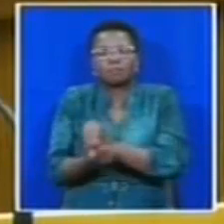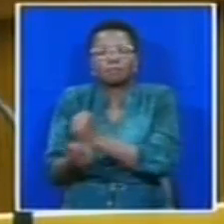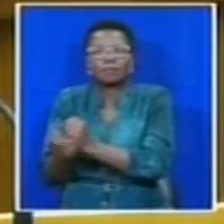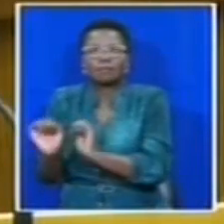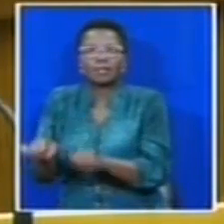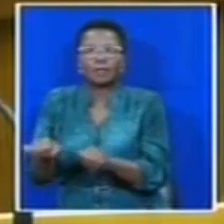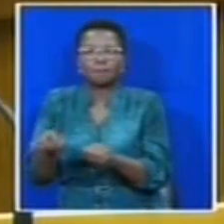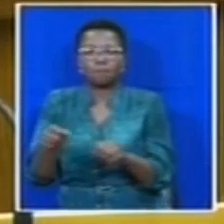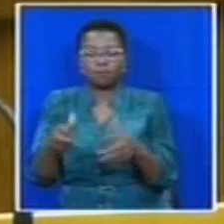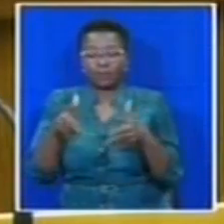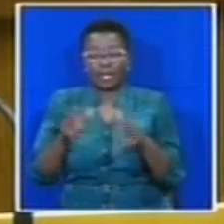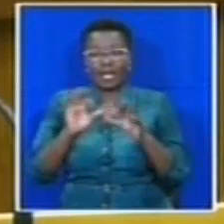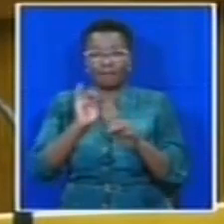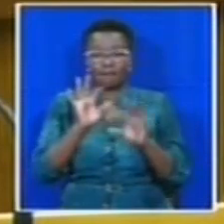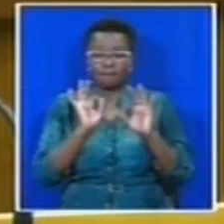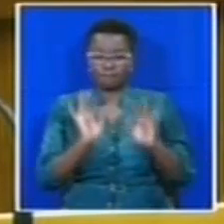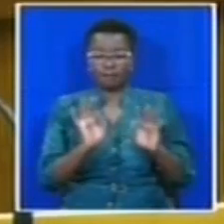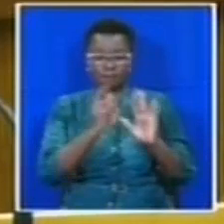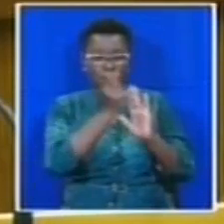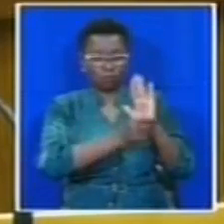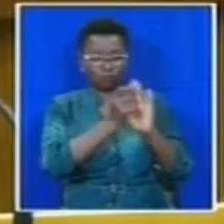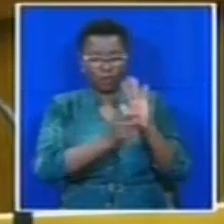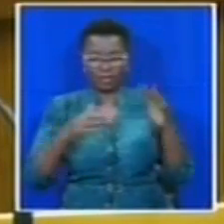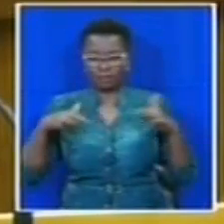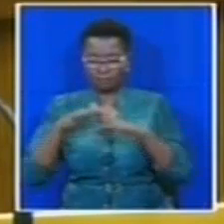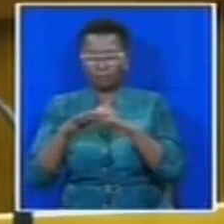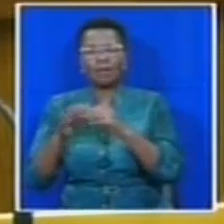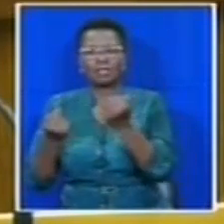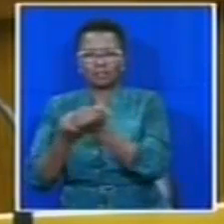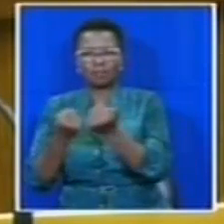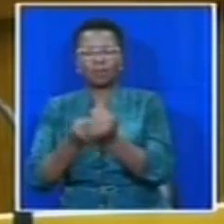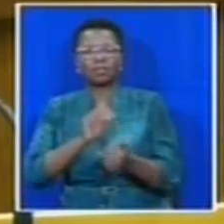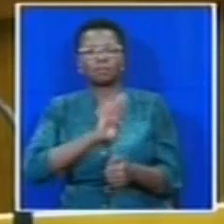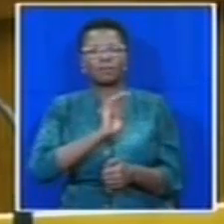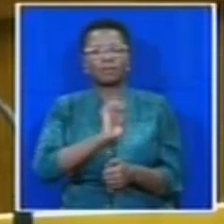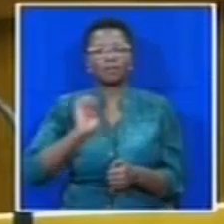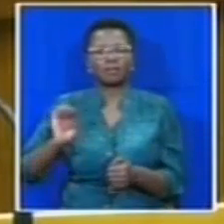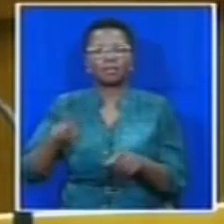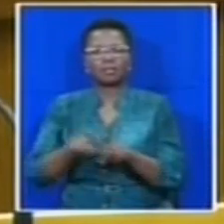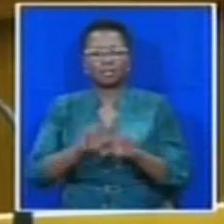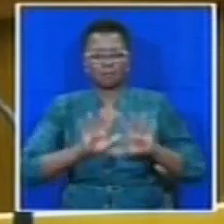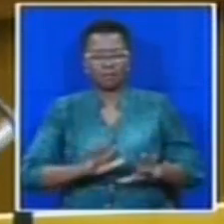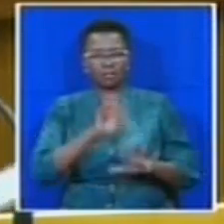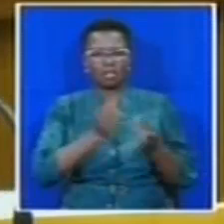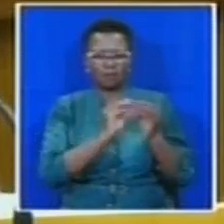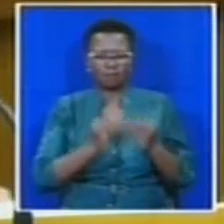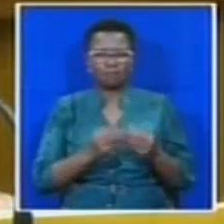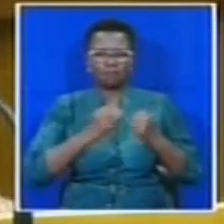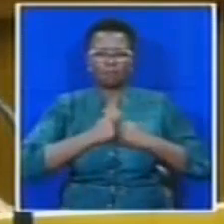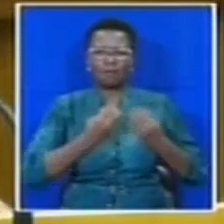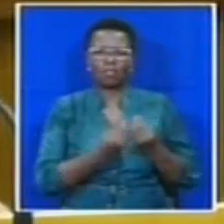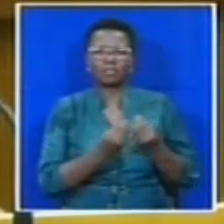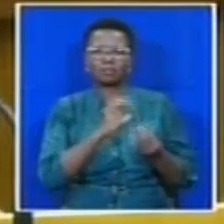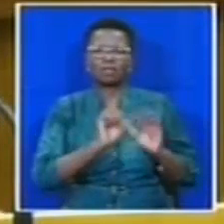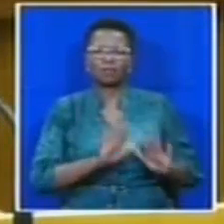and implemented, they will contribute to black economic empowerment and to strengthening localization and the growth of the South